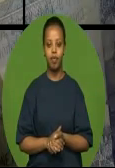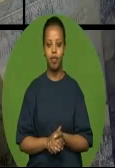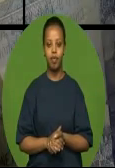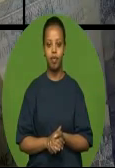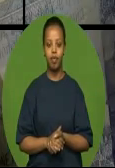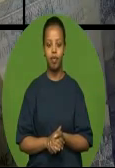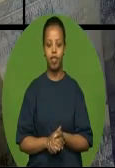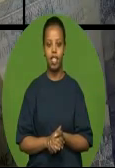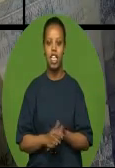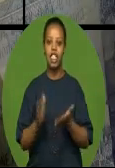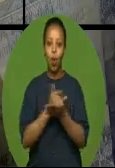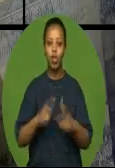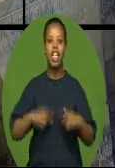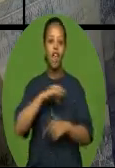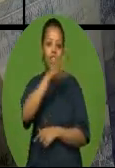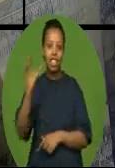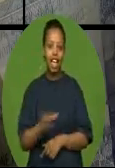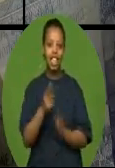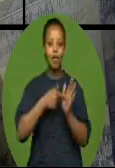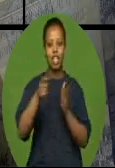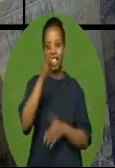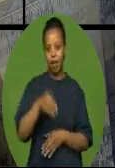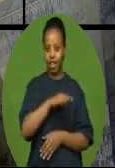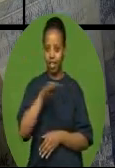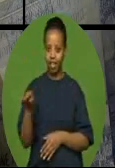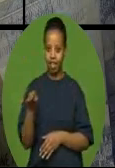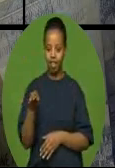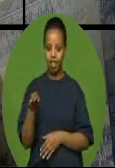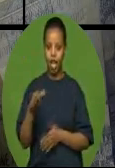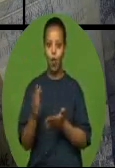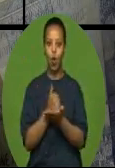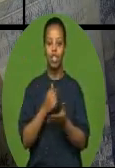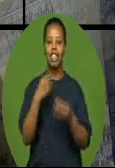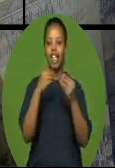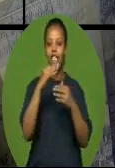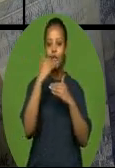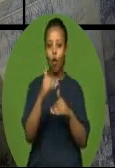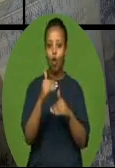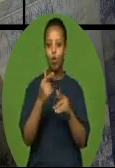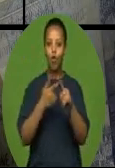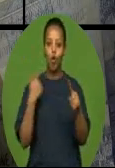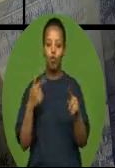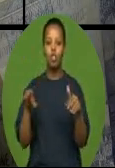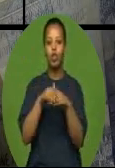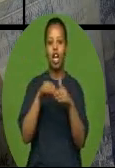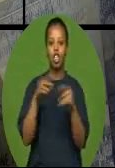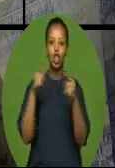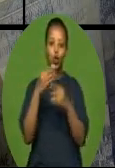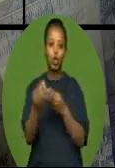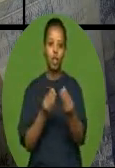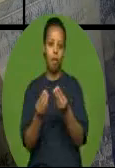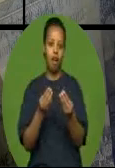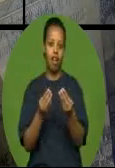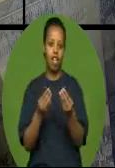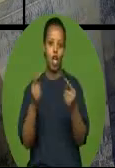The product life cycle depicts graphically a product sales volume from introduction to the market to